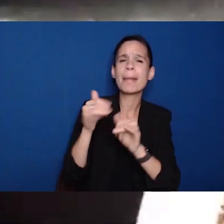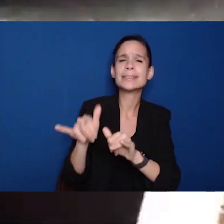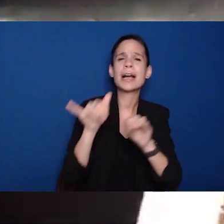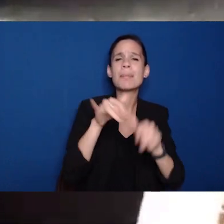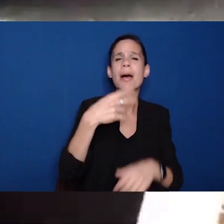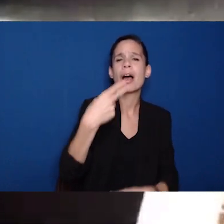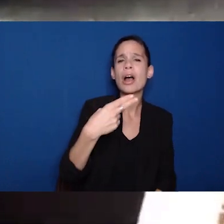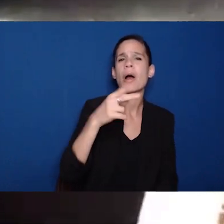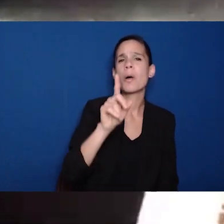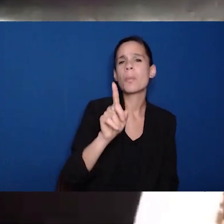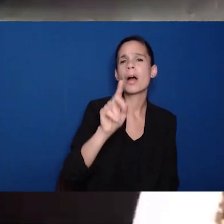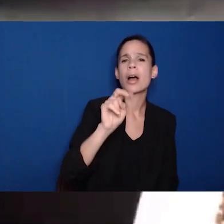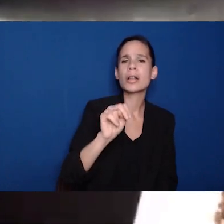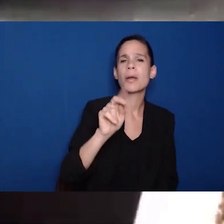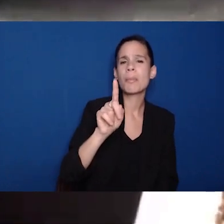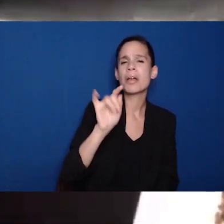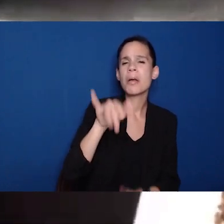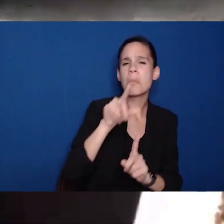flu that might end there,